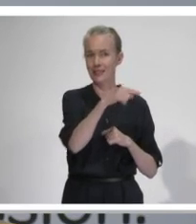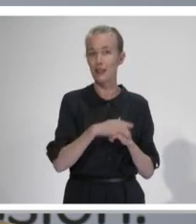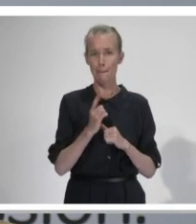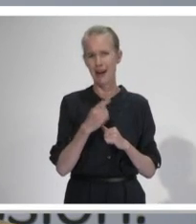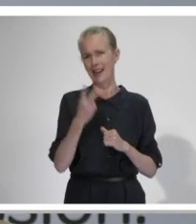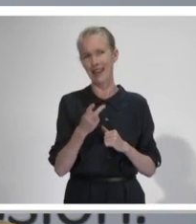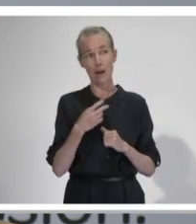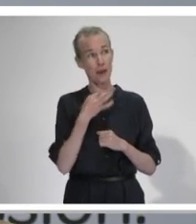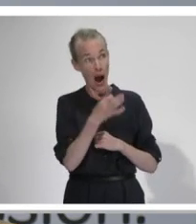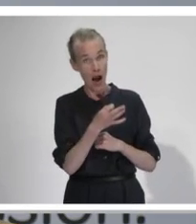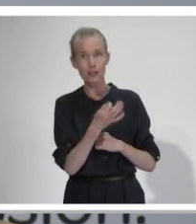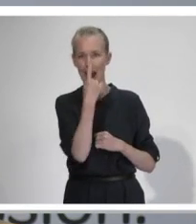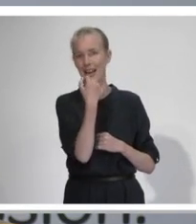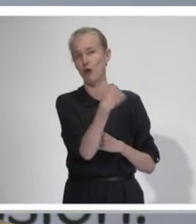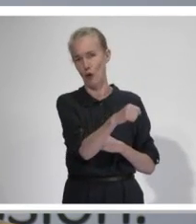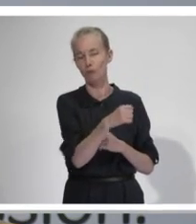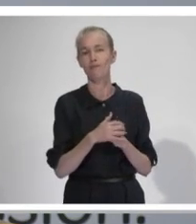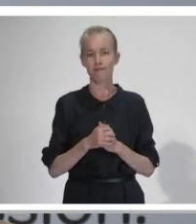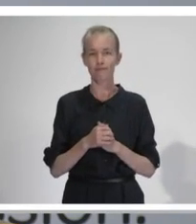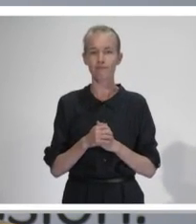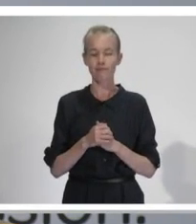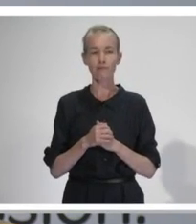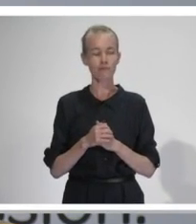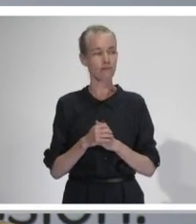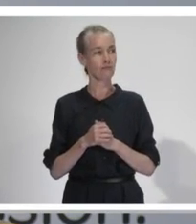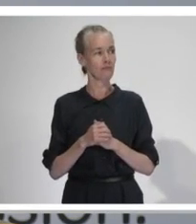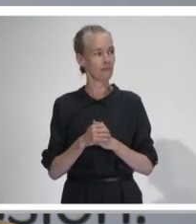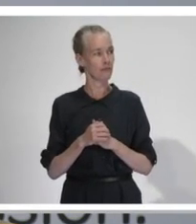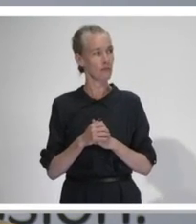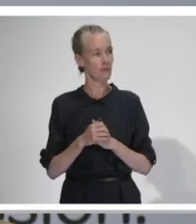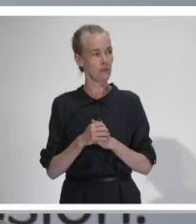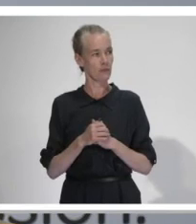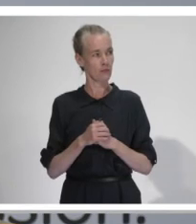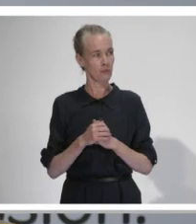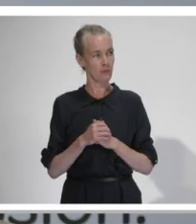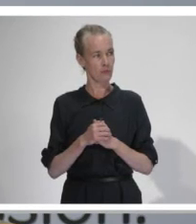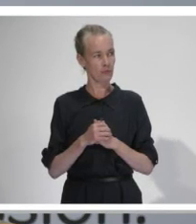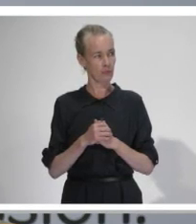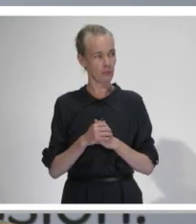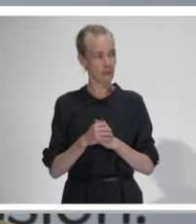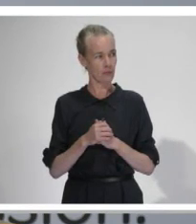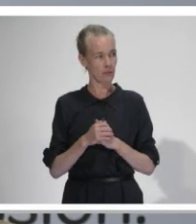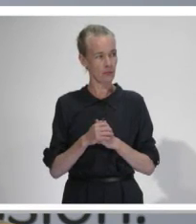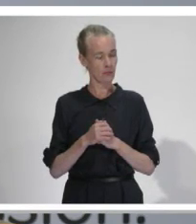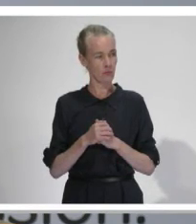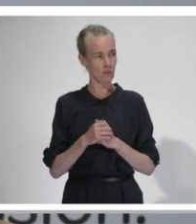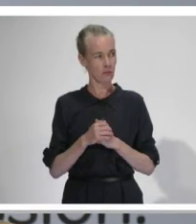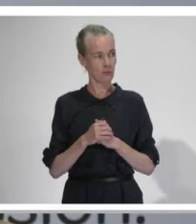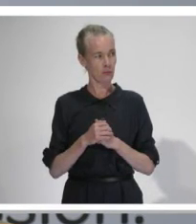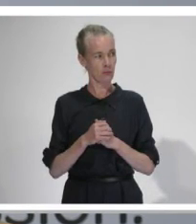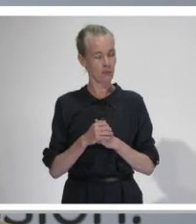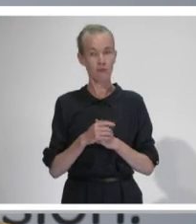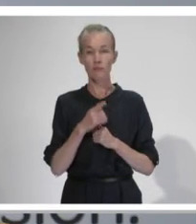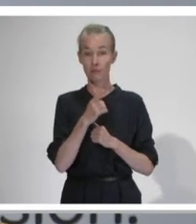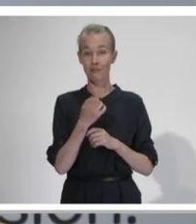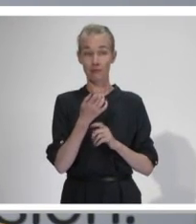voluntary. Sorry, and we'll go over to Ben. Thank you. Dr. McElnay, can I ask, is there any more information regarding to the Invercargill home death